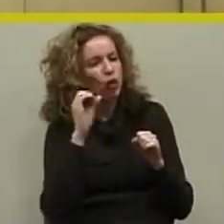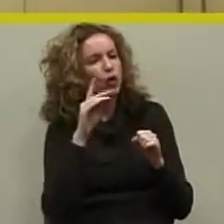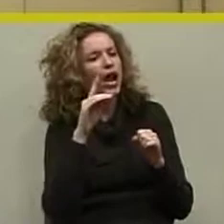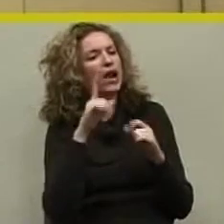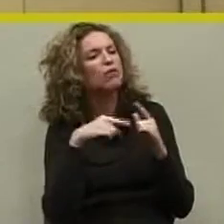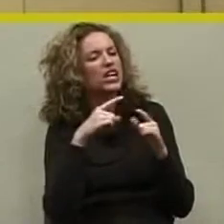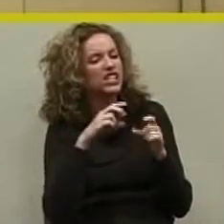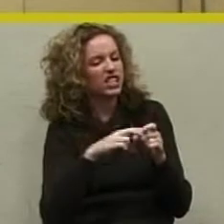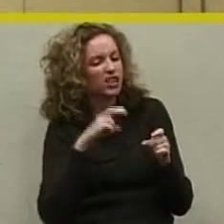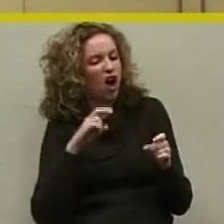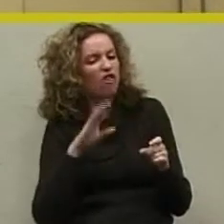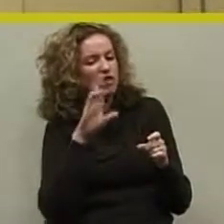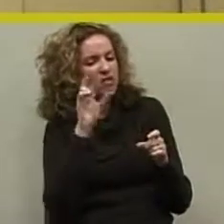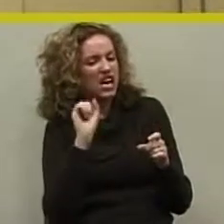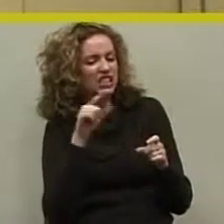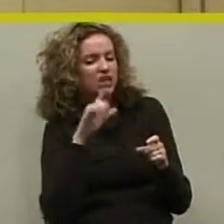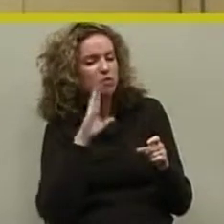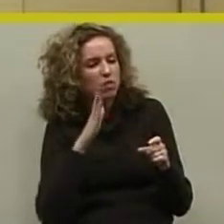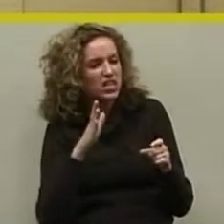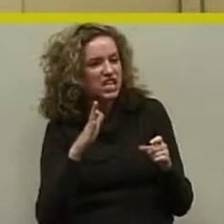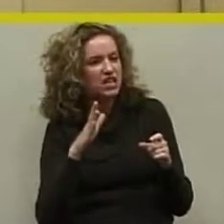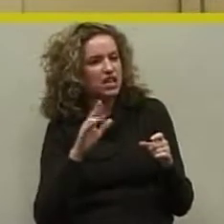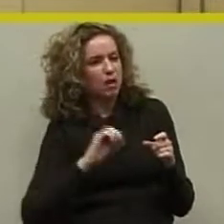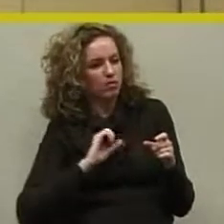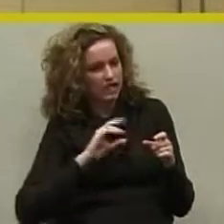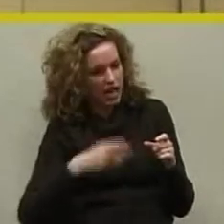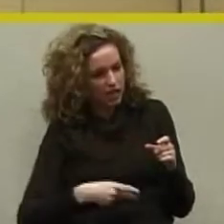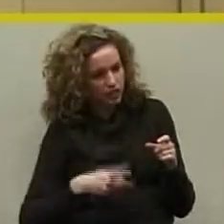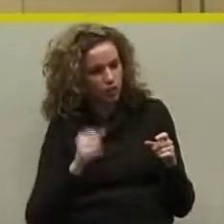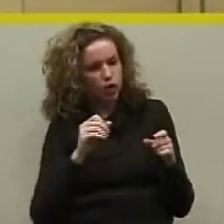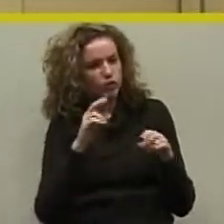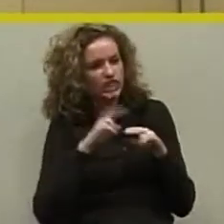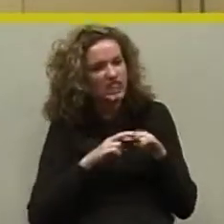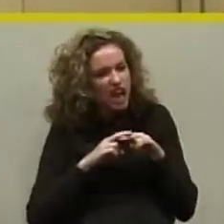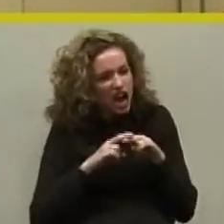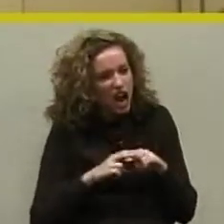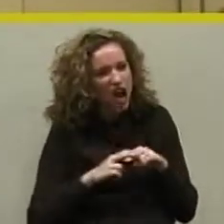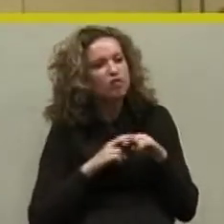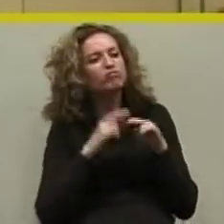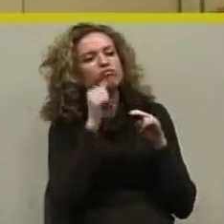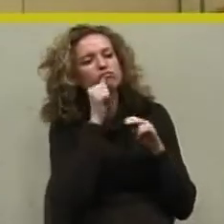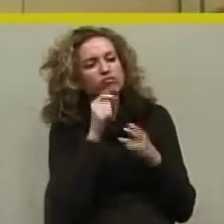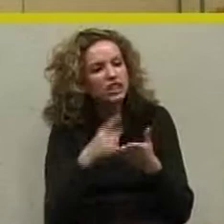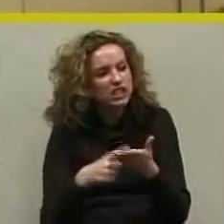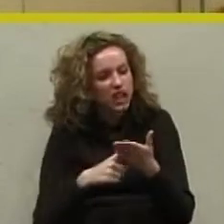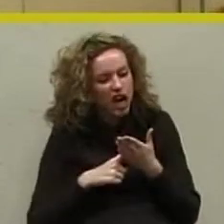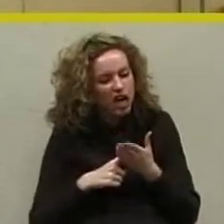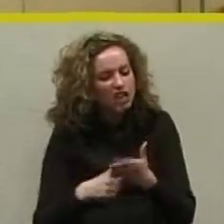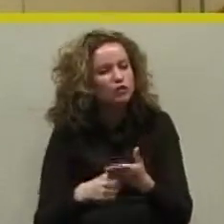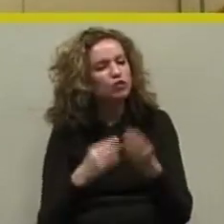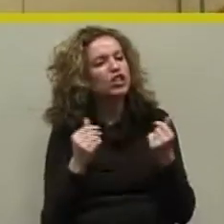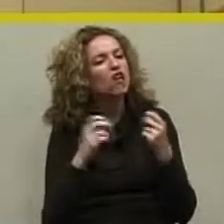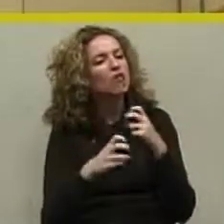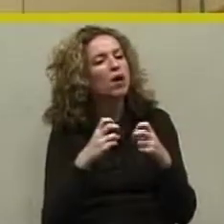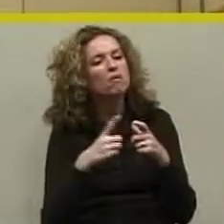we're going to give him some chance to get together, and then we'll move him into the situation. And that will work? All right.